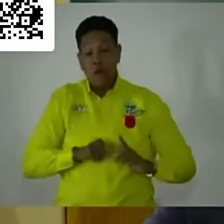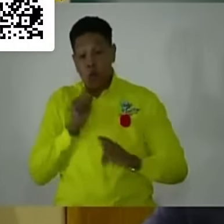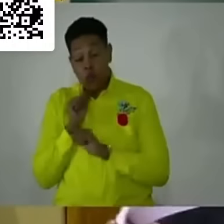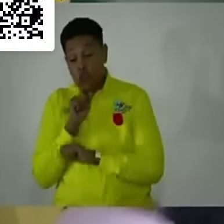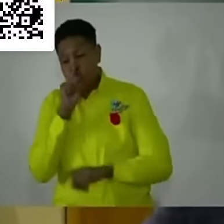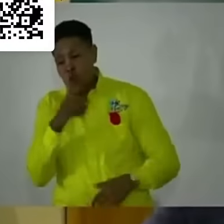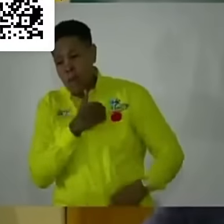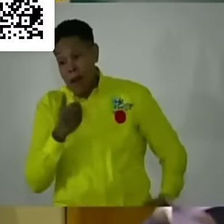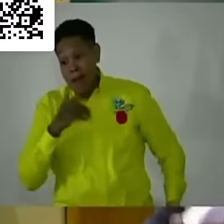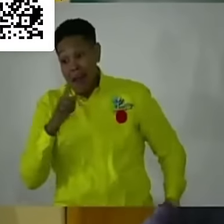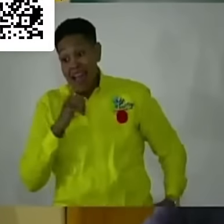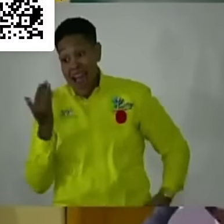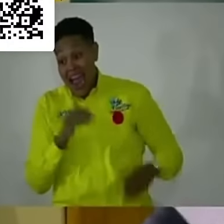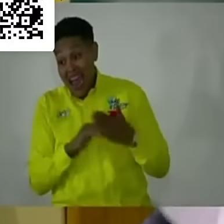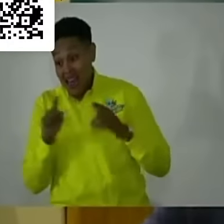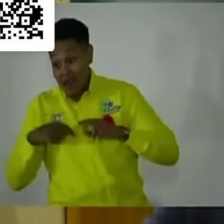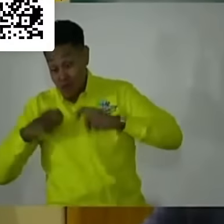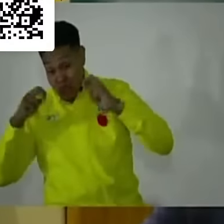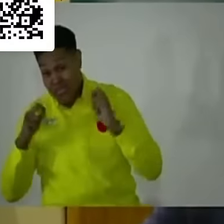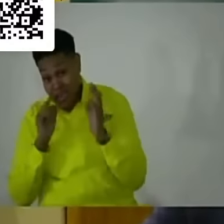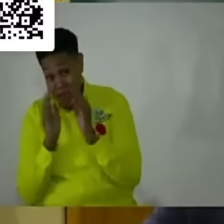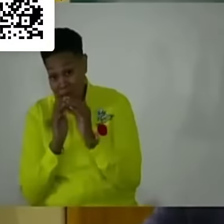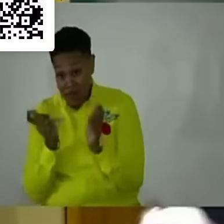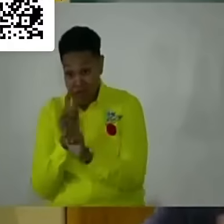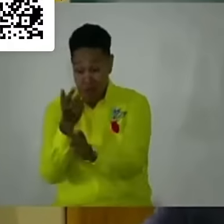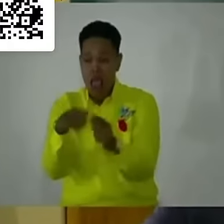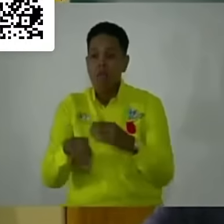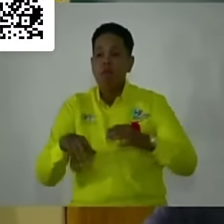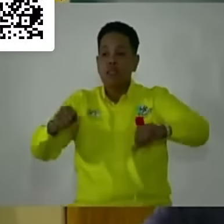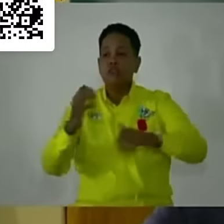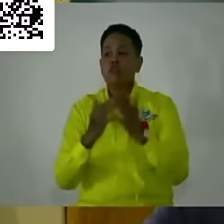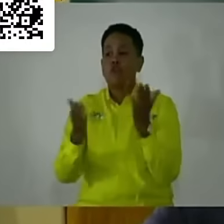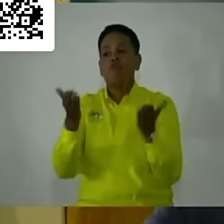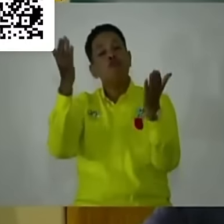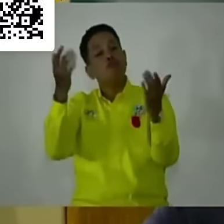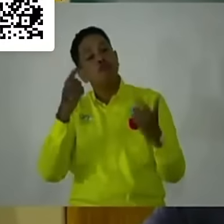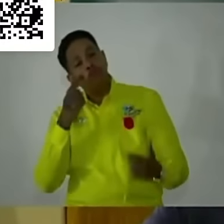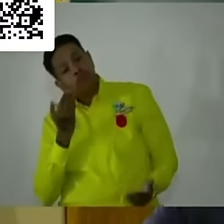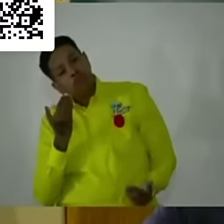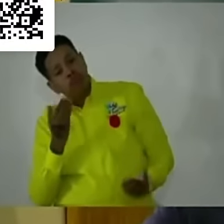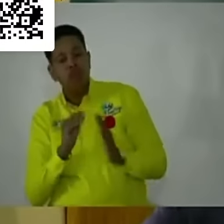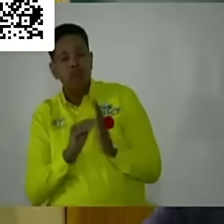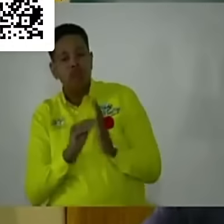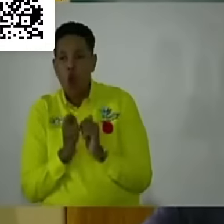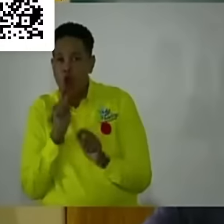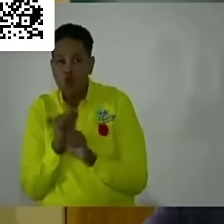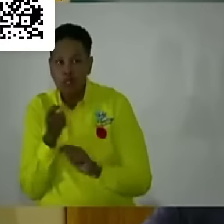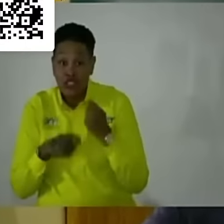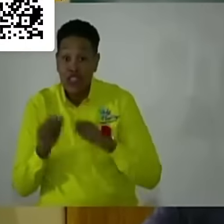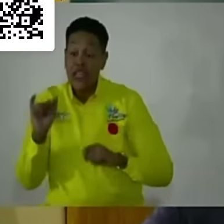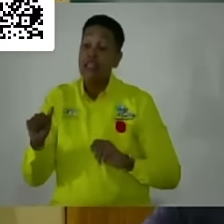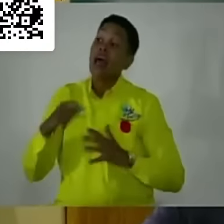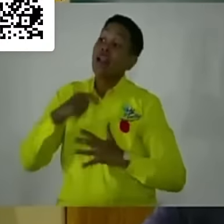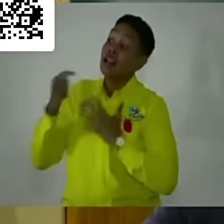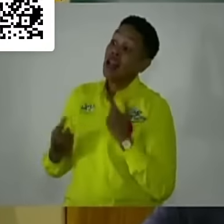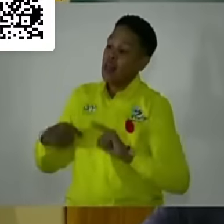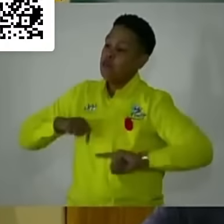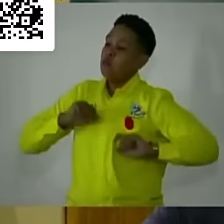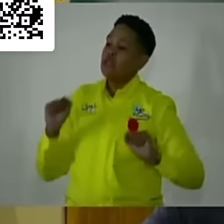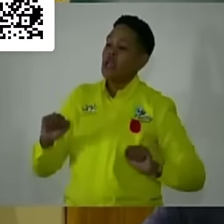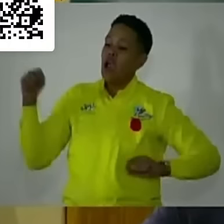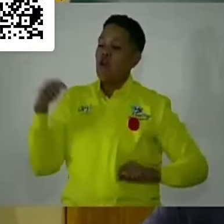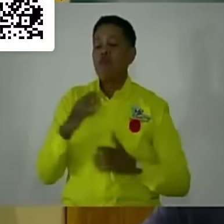and again, when we sit and meet, I will take some of your suggestions to see how in changing that regime, we can come